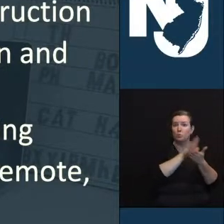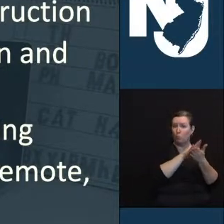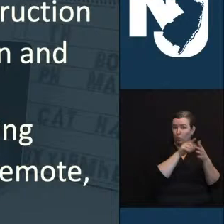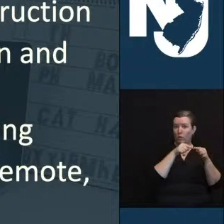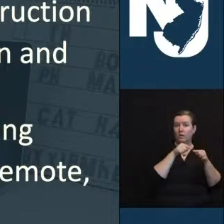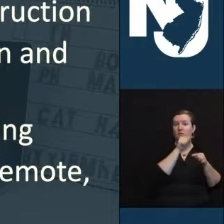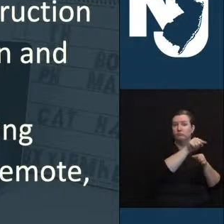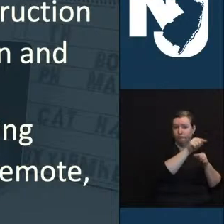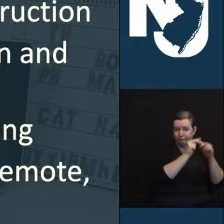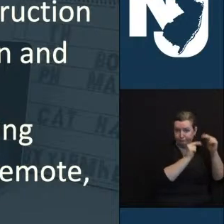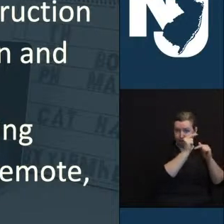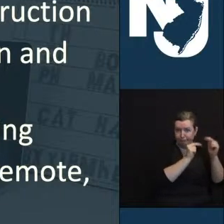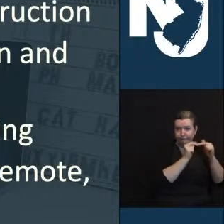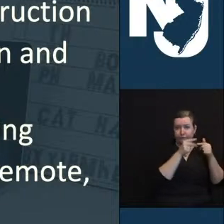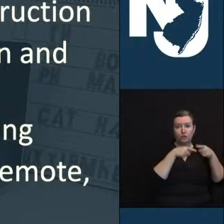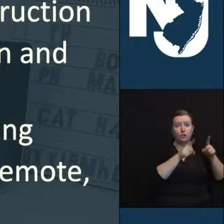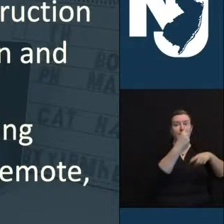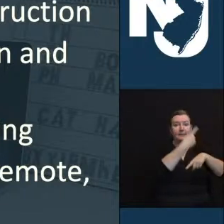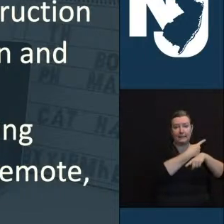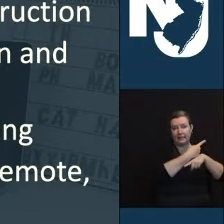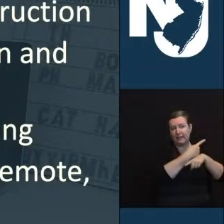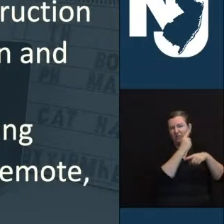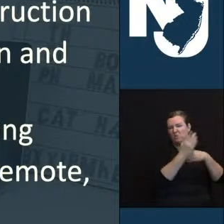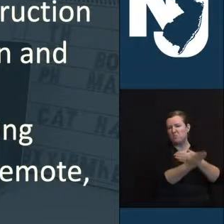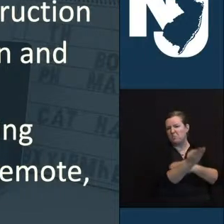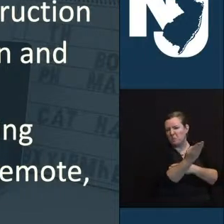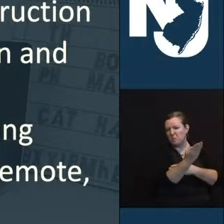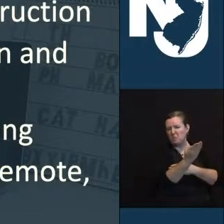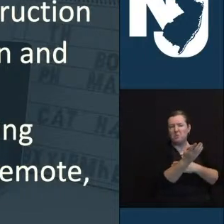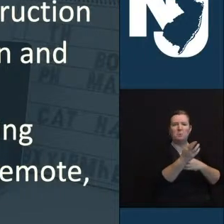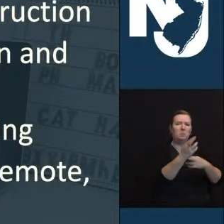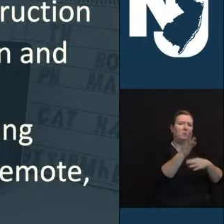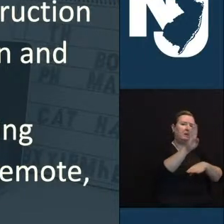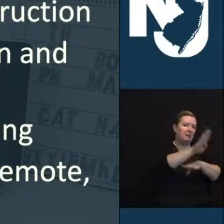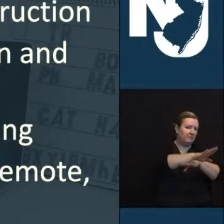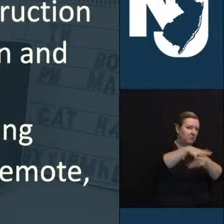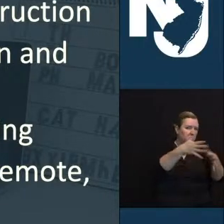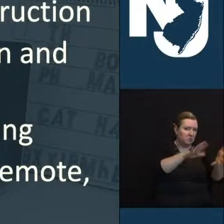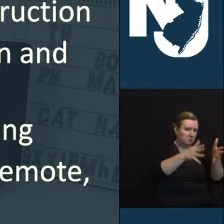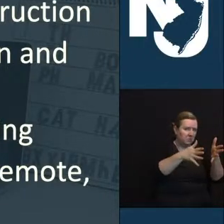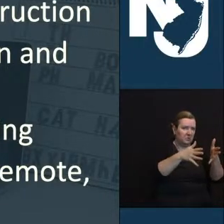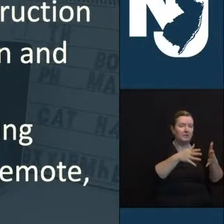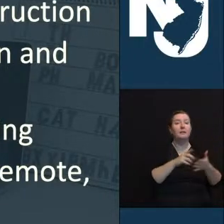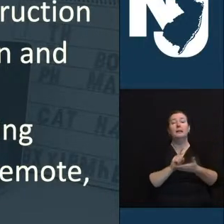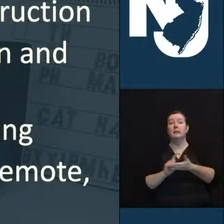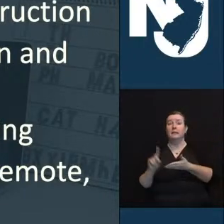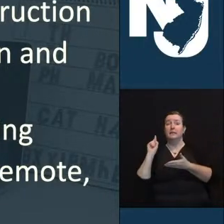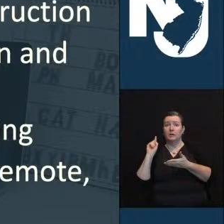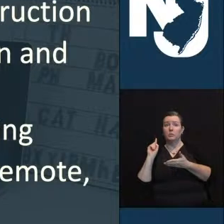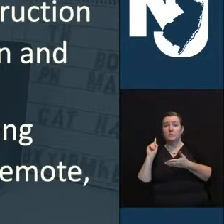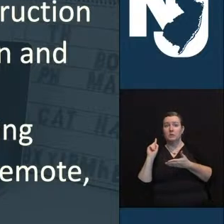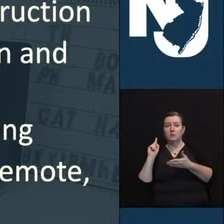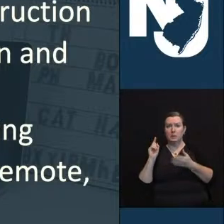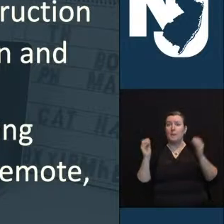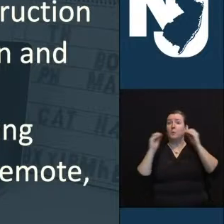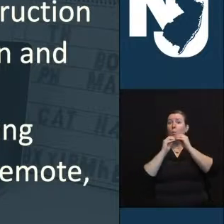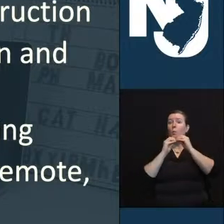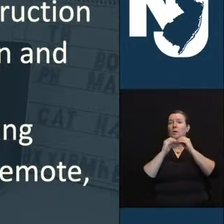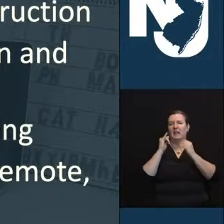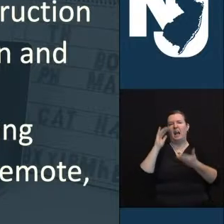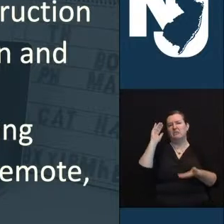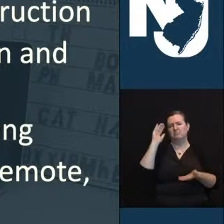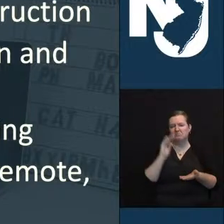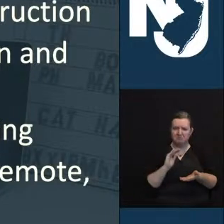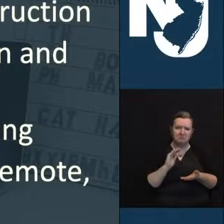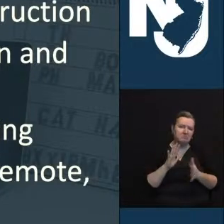at some point during the day, and that's down from about 15 from last week. And the number of schools providing all remote learning has